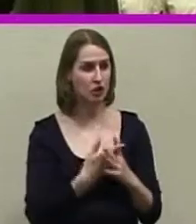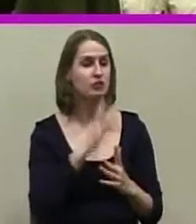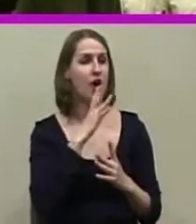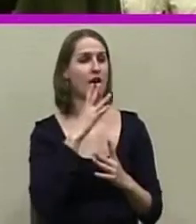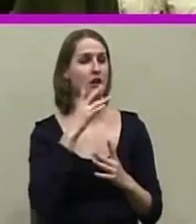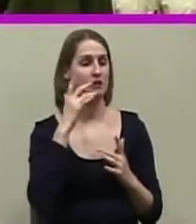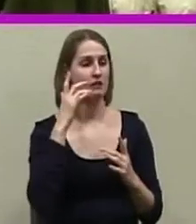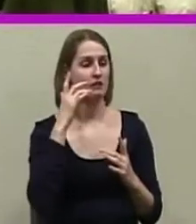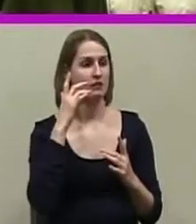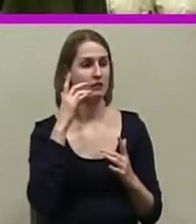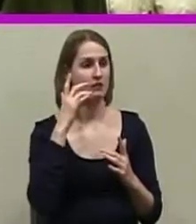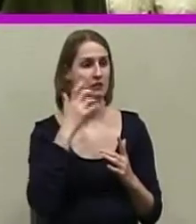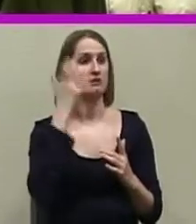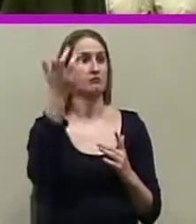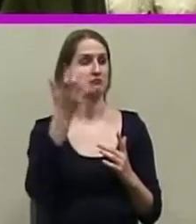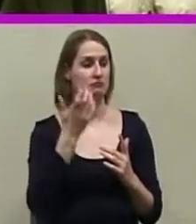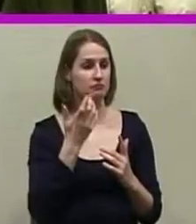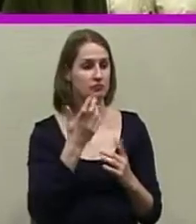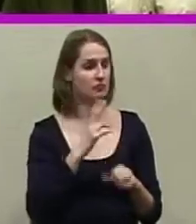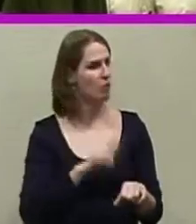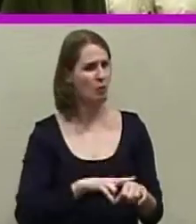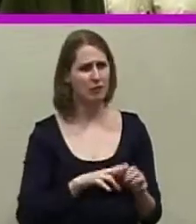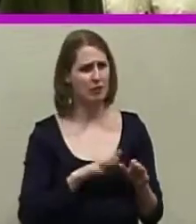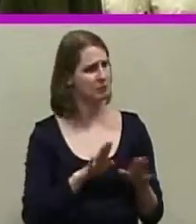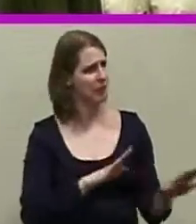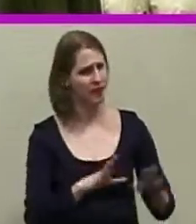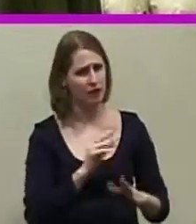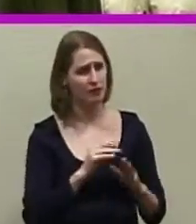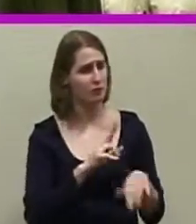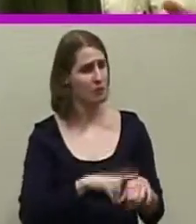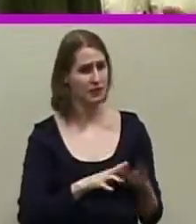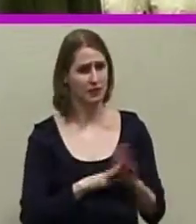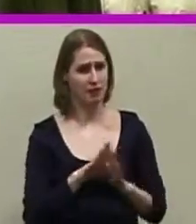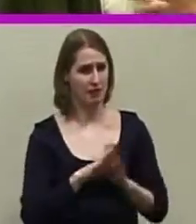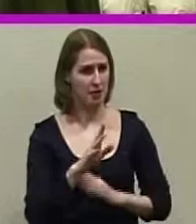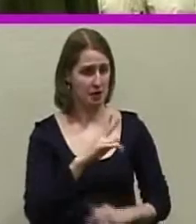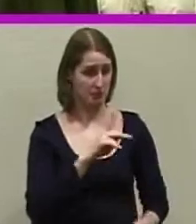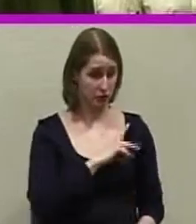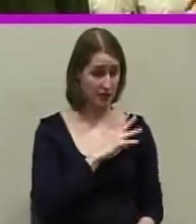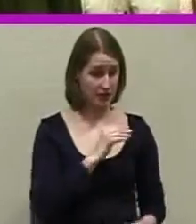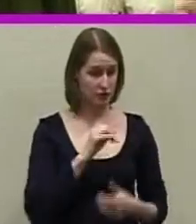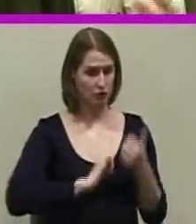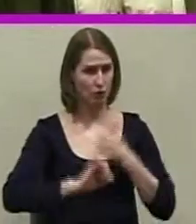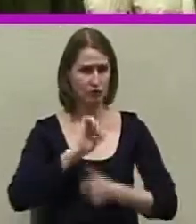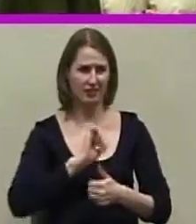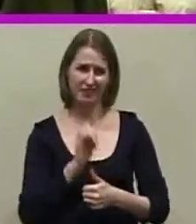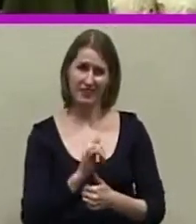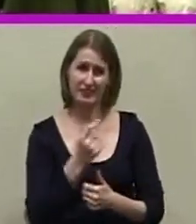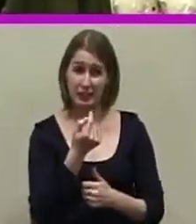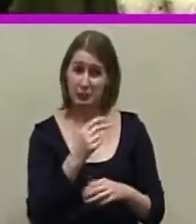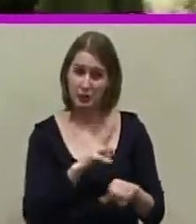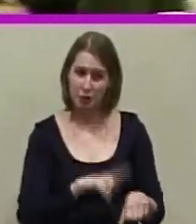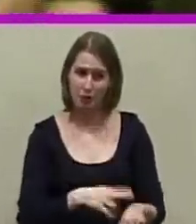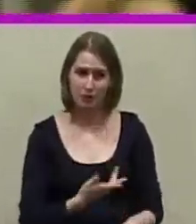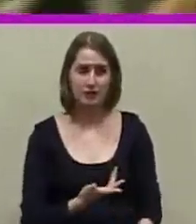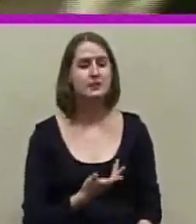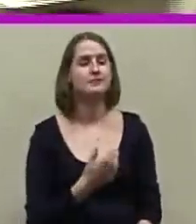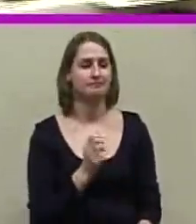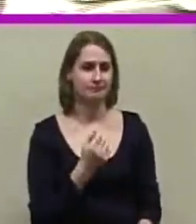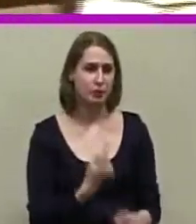just experiencing normal behavior, normal development, both personally and socially. That's just normal. Yeah. So you've got this